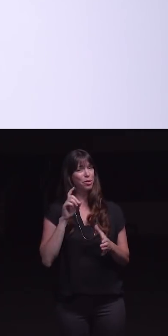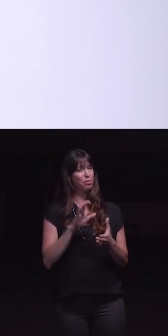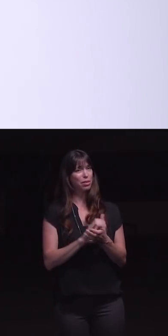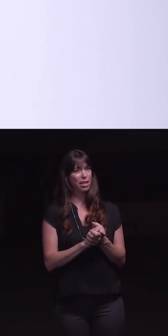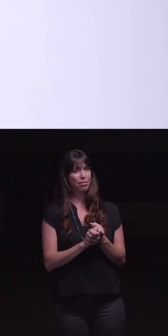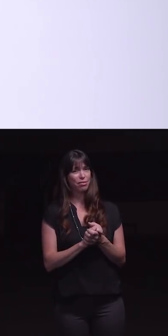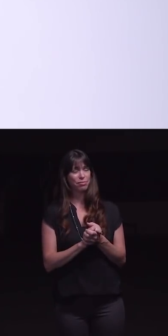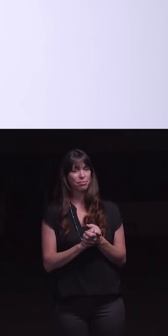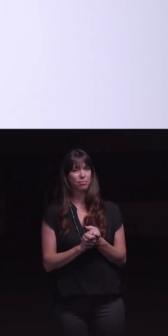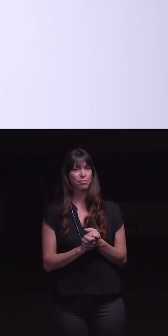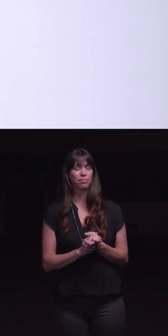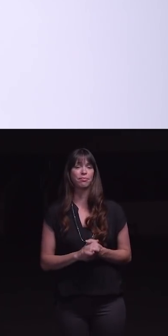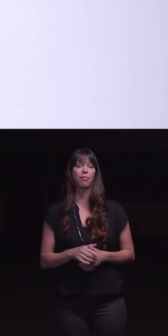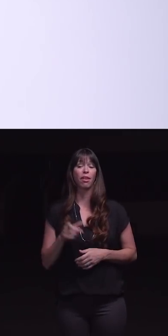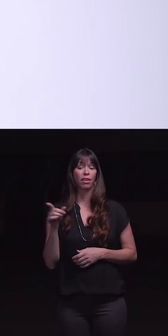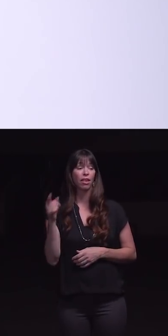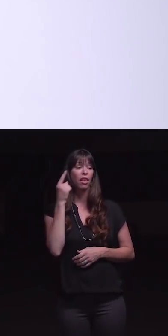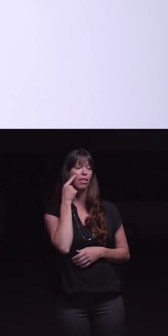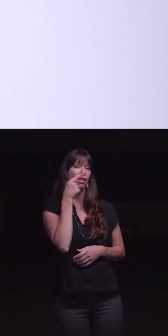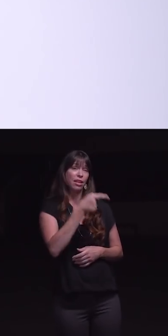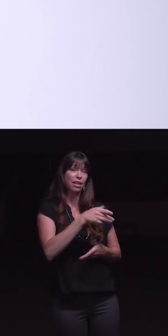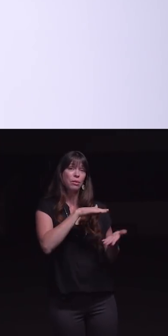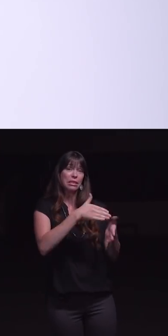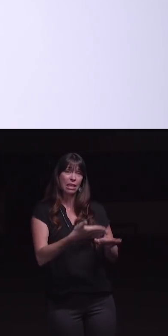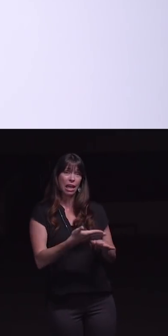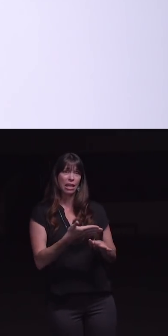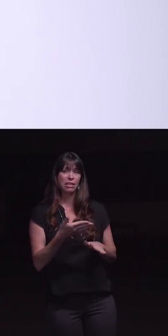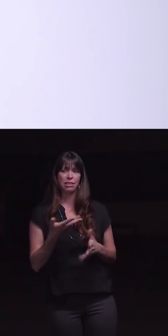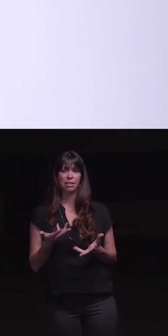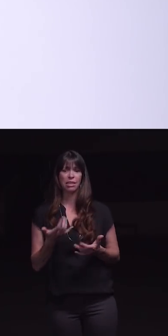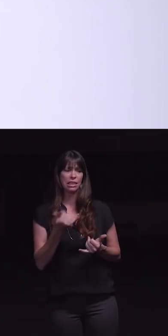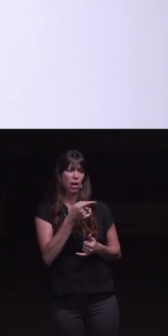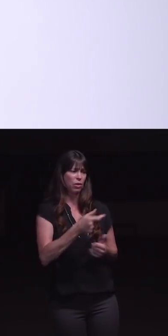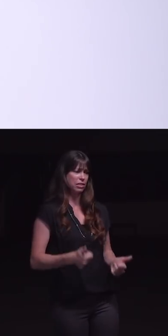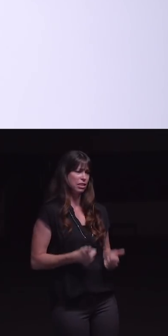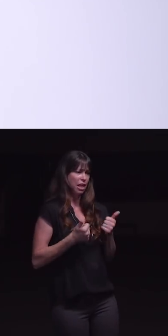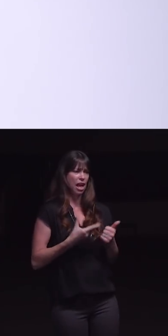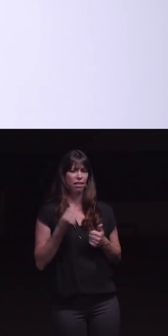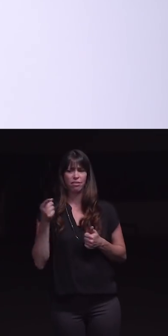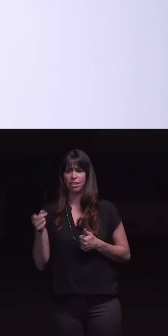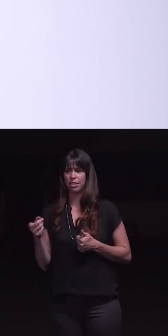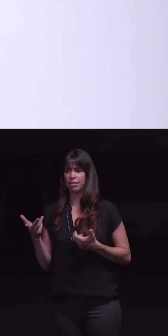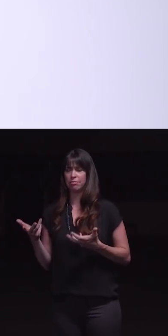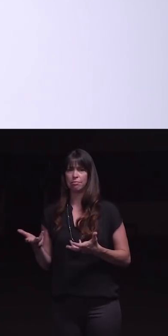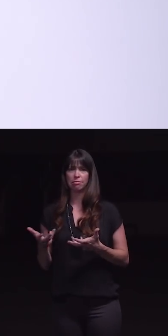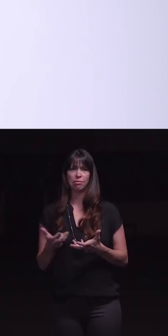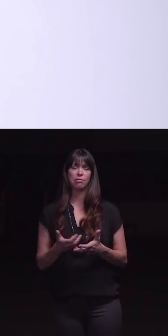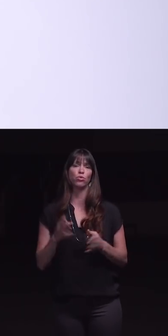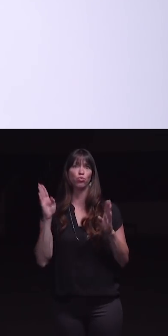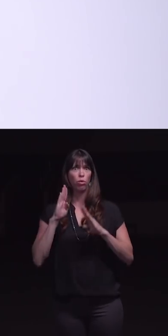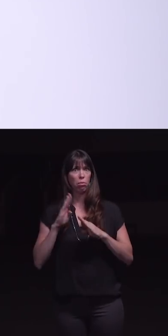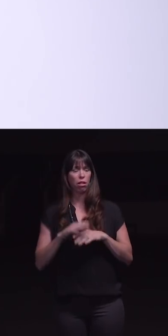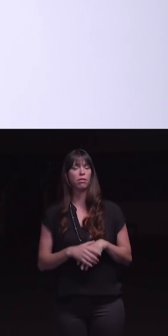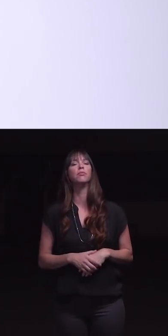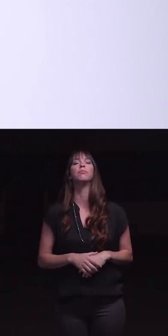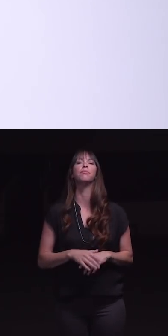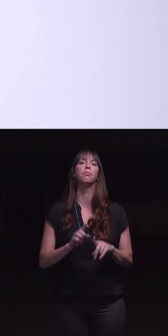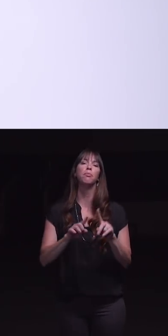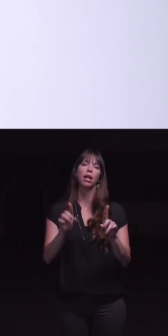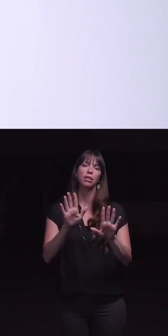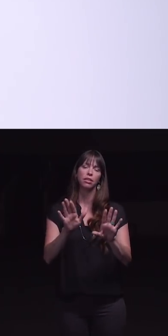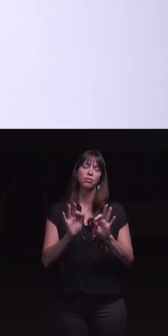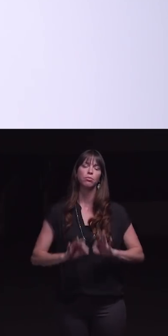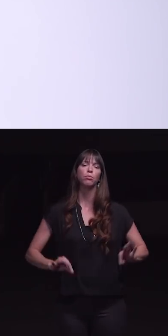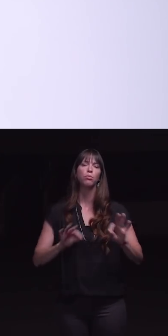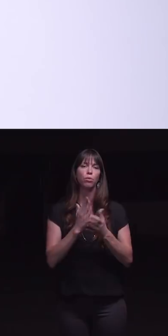to believe it. After all, they thought he was dead and they were alive, and now he's alive and they're about to be dead, so they thought. But I want